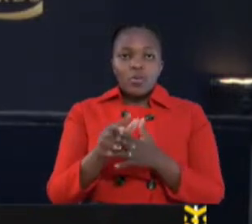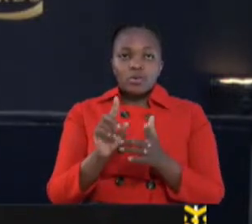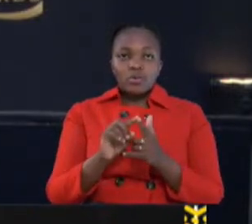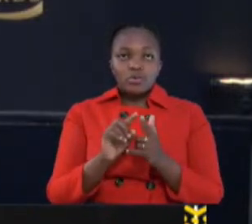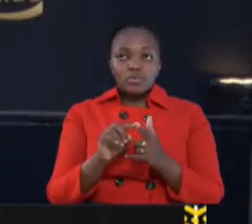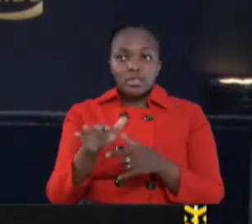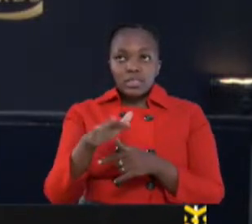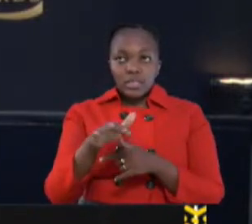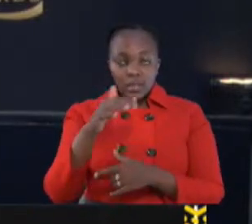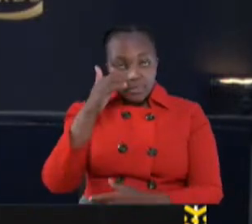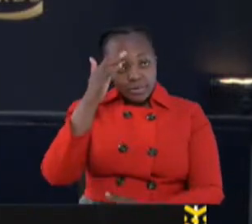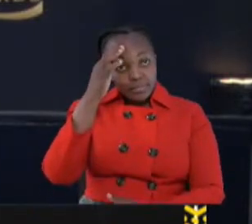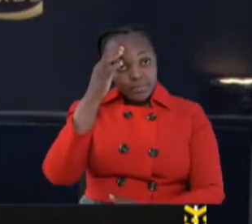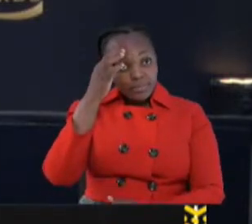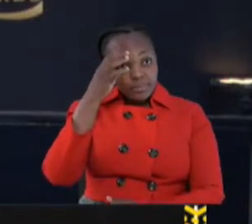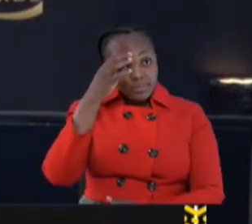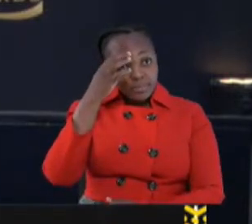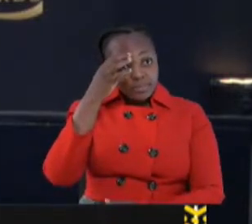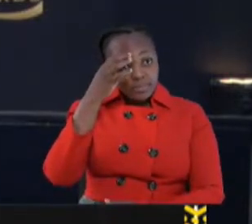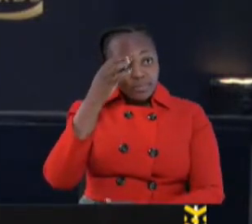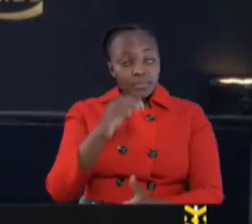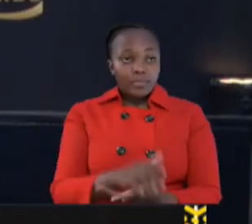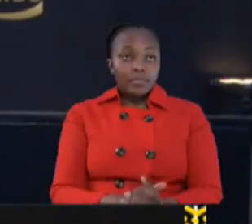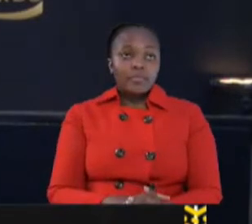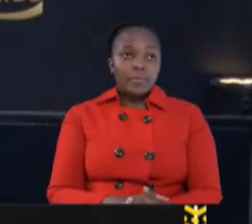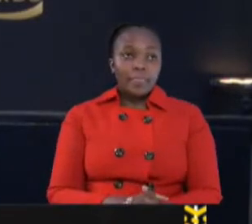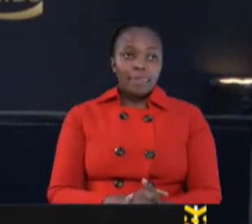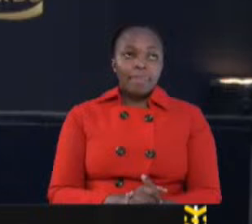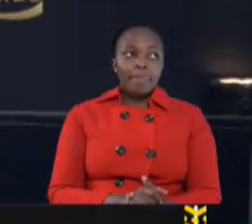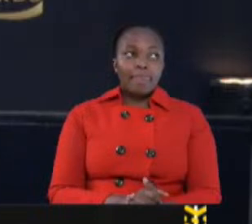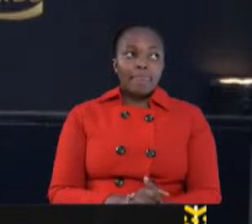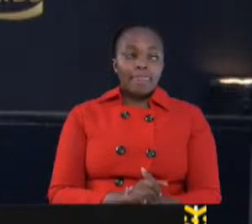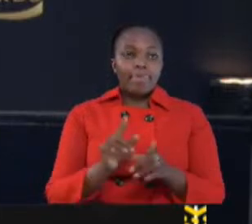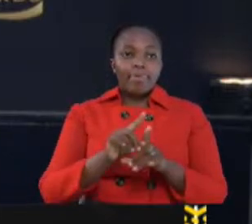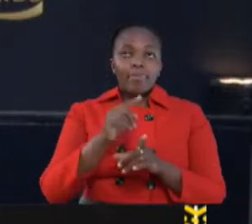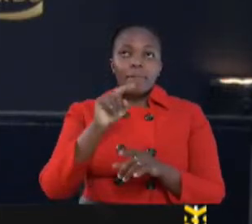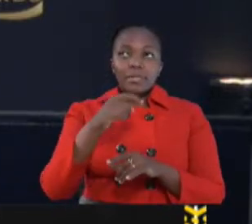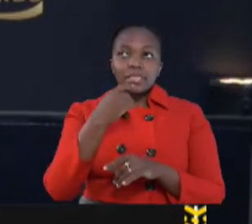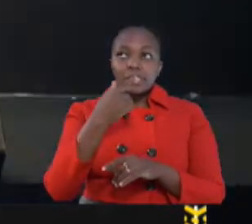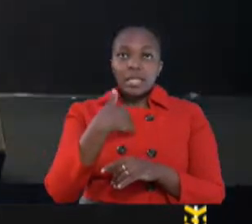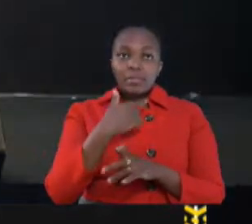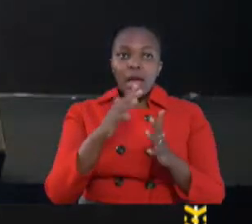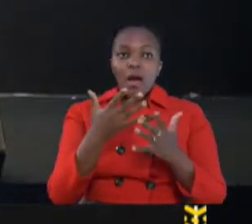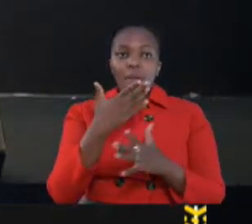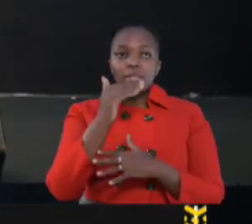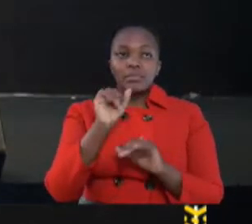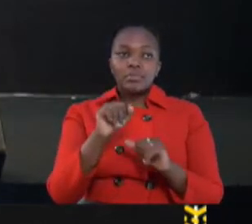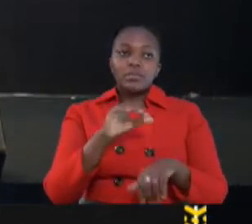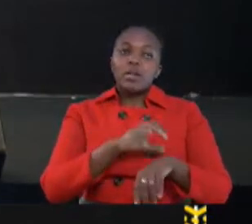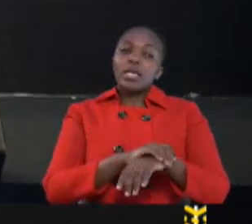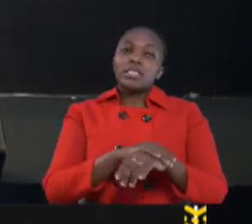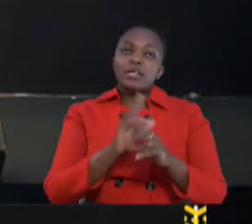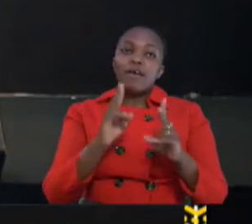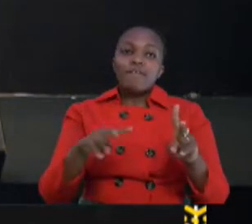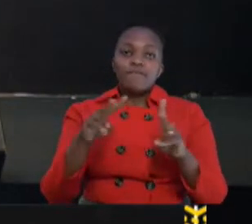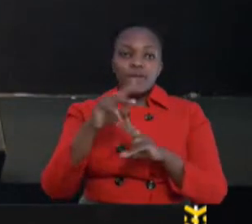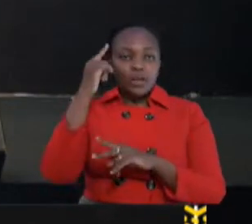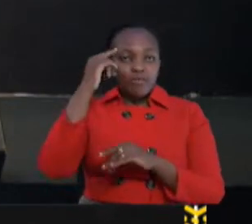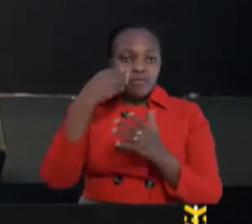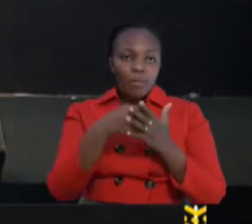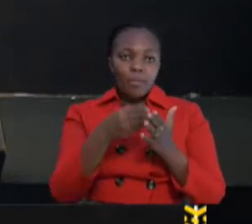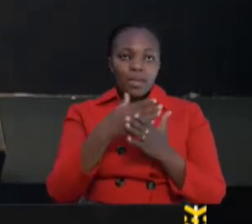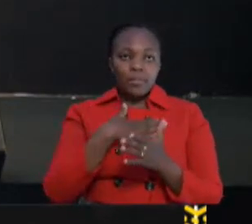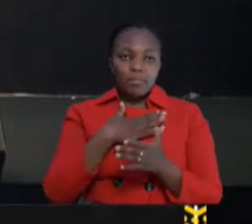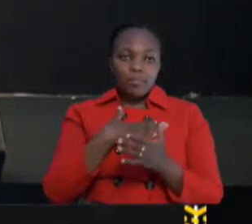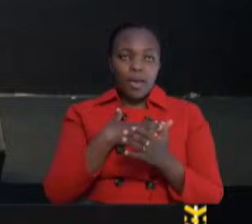movie. And how else can you best, tell me that I'm going to get value for my money if you're not marketing properly on TikTok or showing me